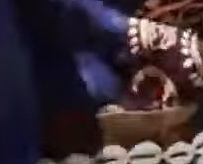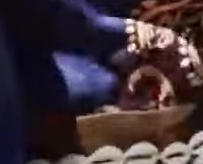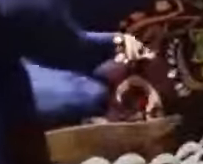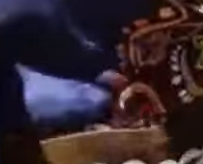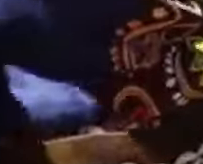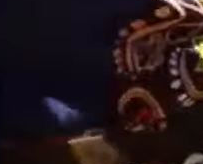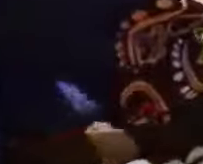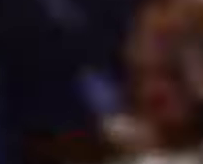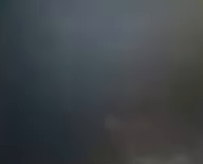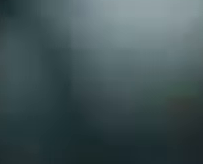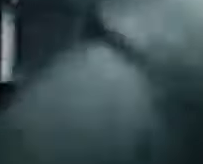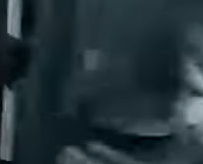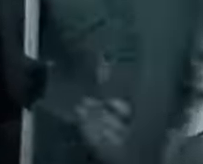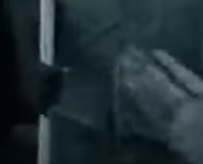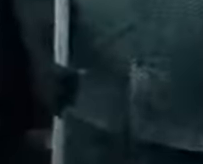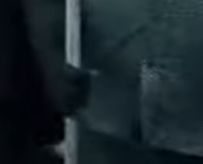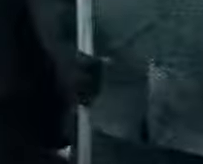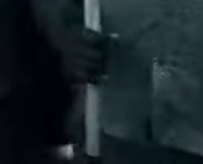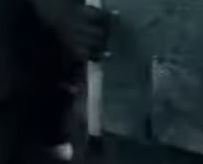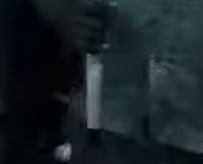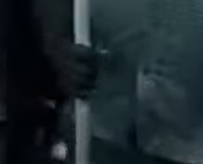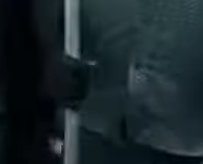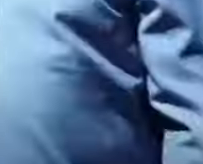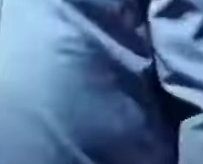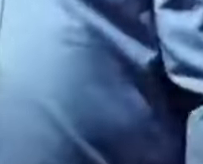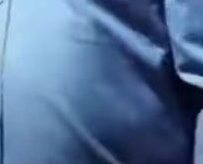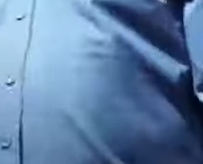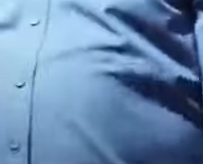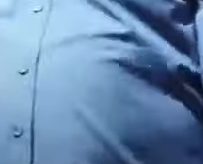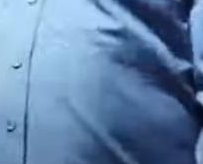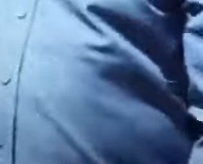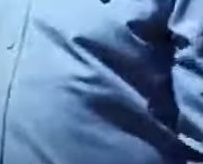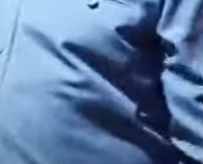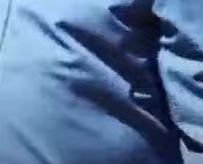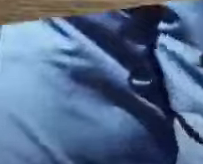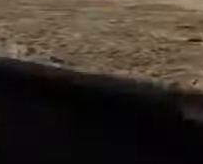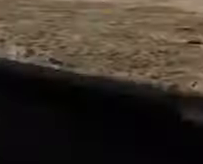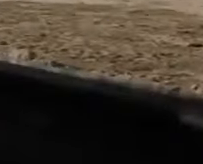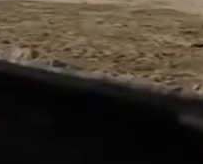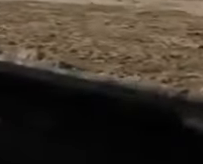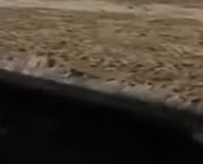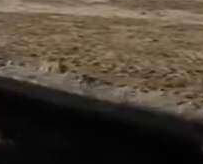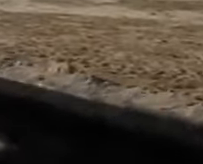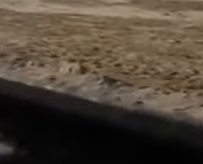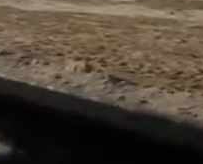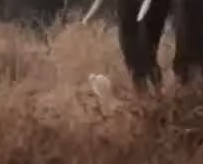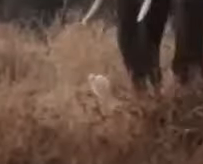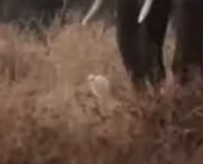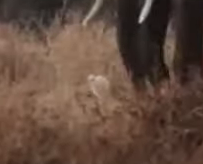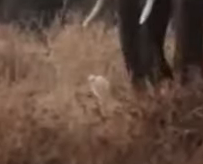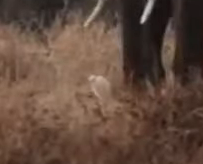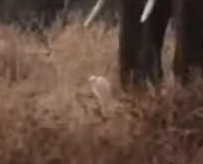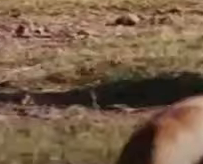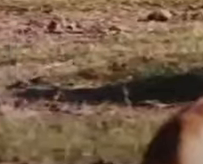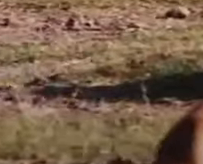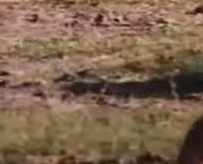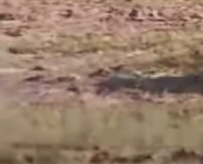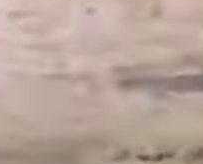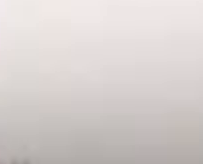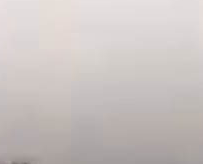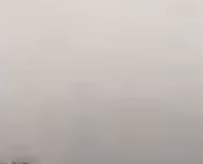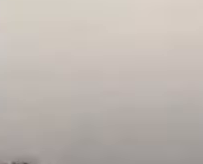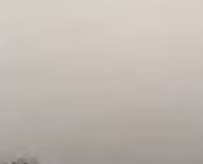Learn about the customs and beliefs that have been passed down through generations. experience the breathtaking natural